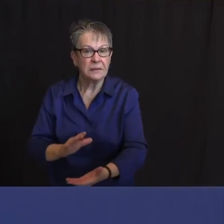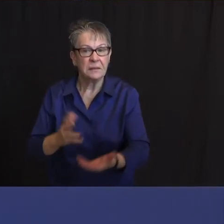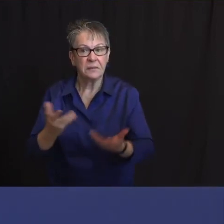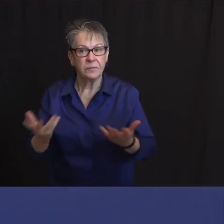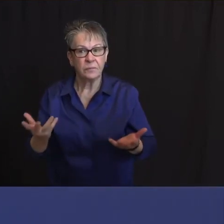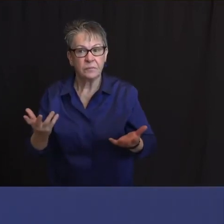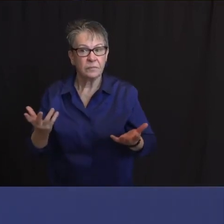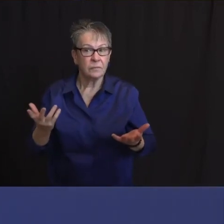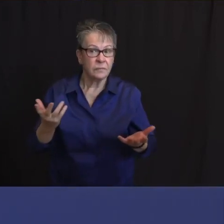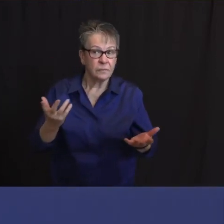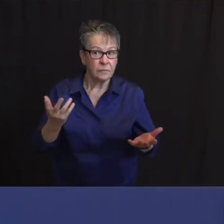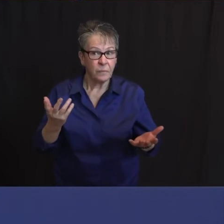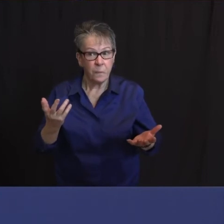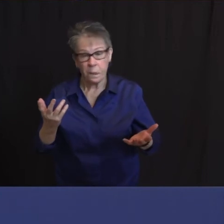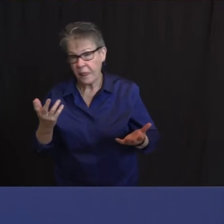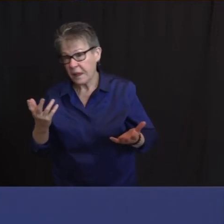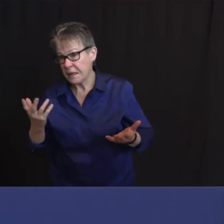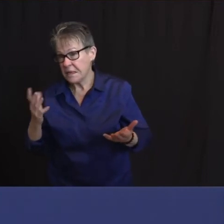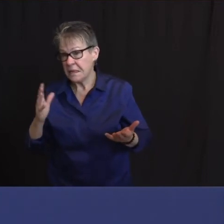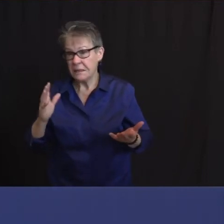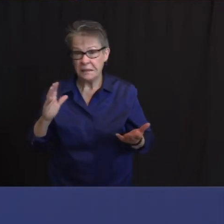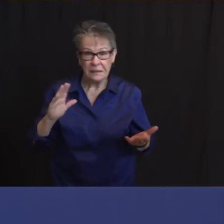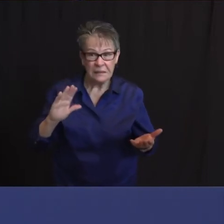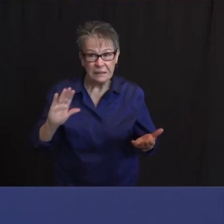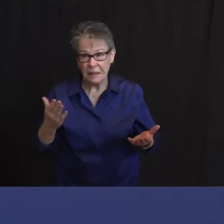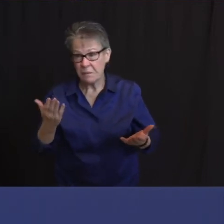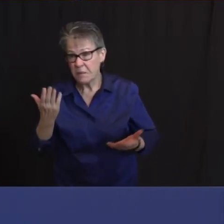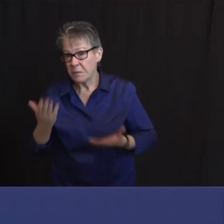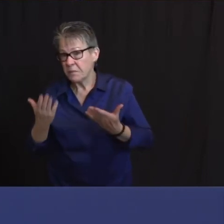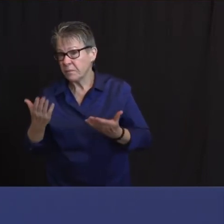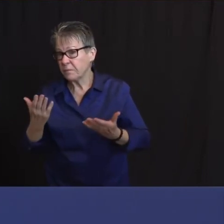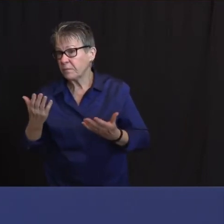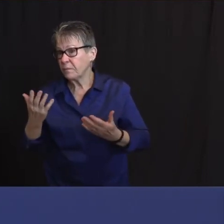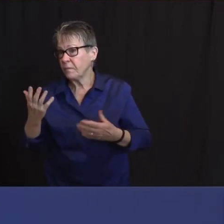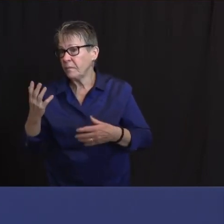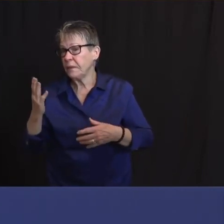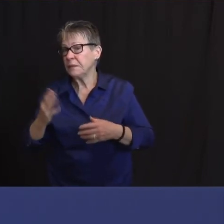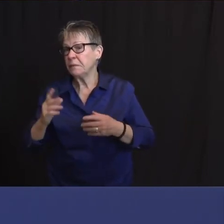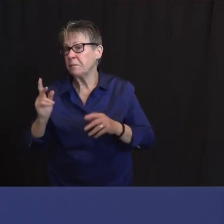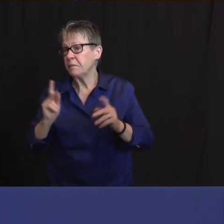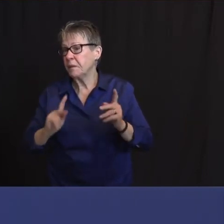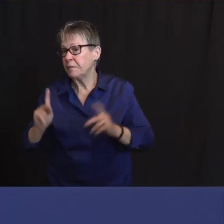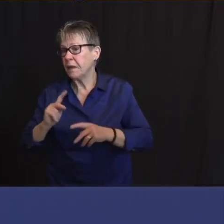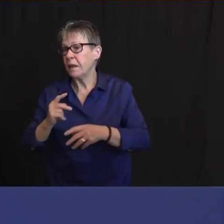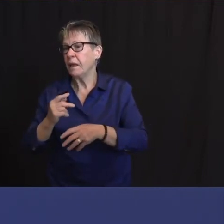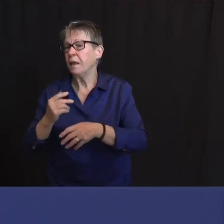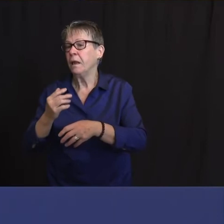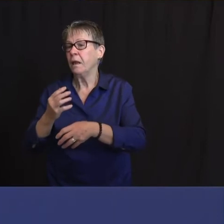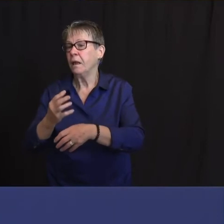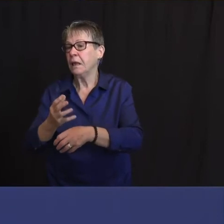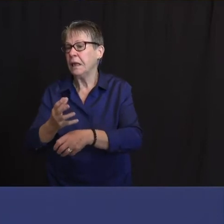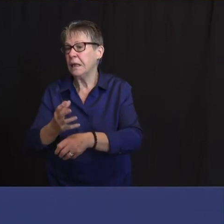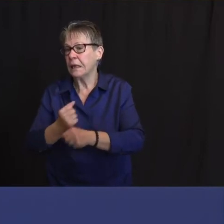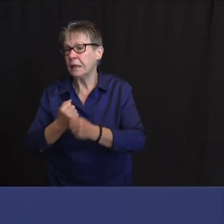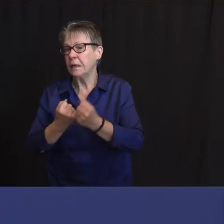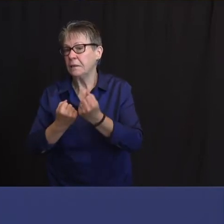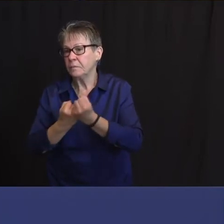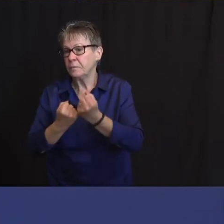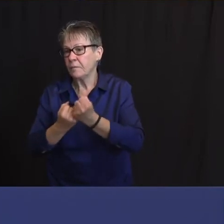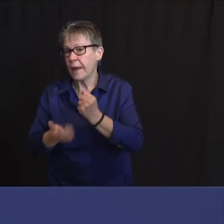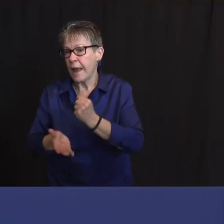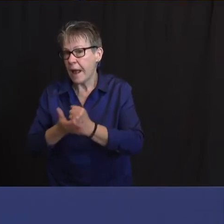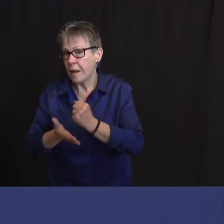suspect that that information is stale, Judy, already, that folks are getting help pre-registering on the phone.